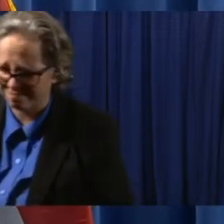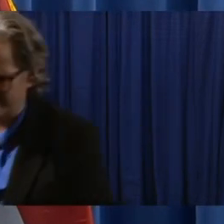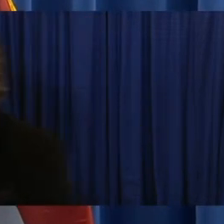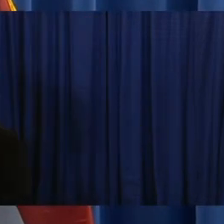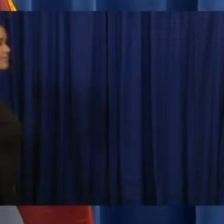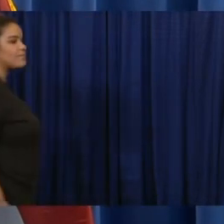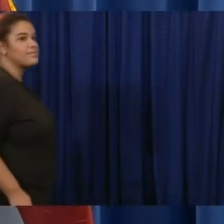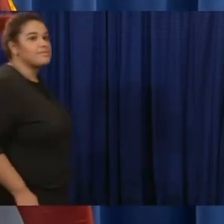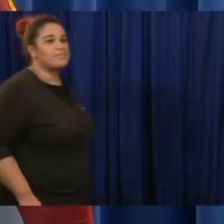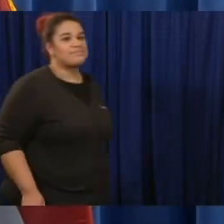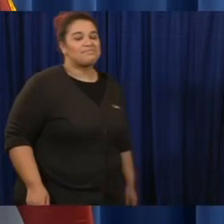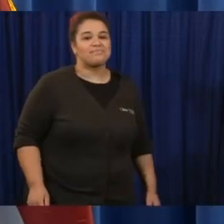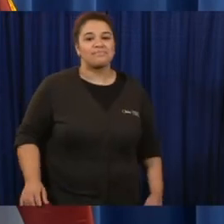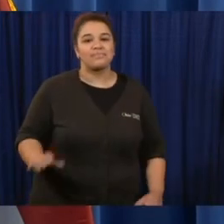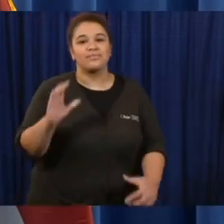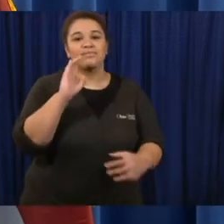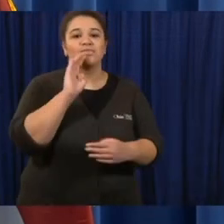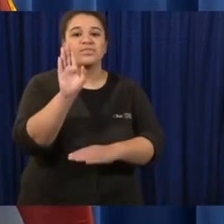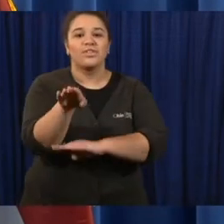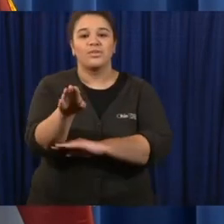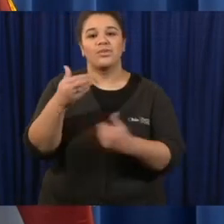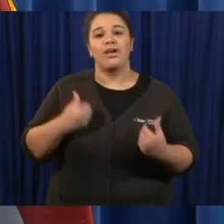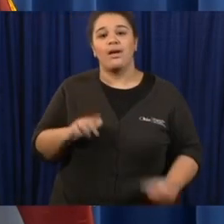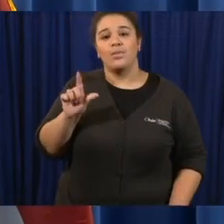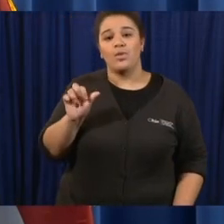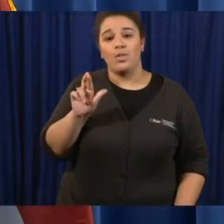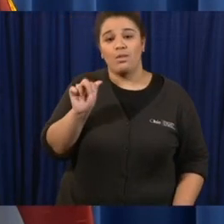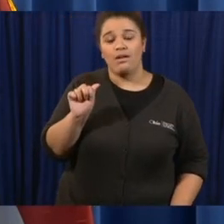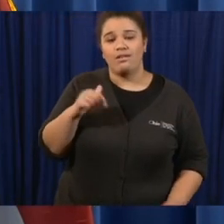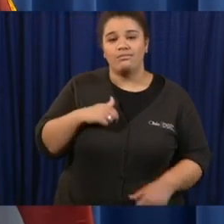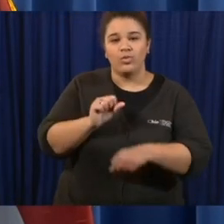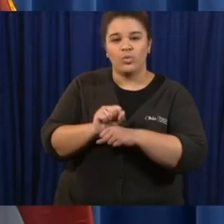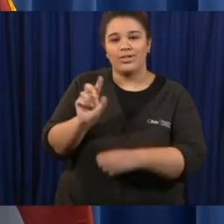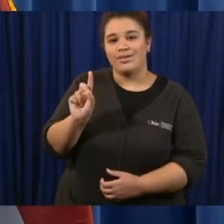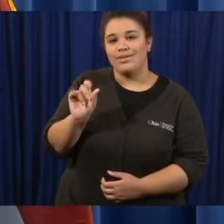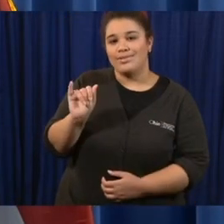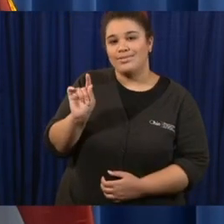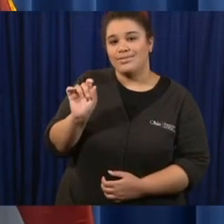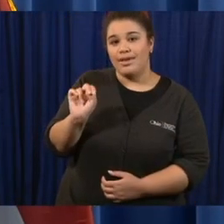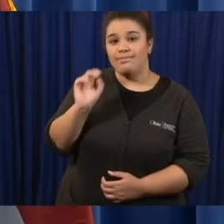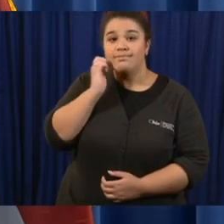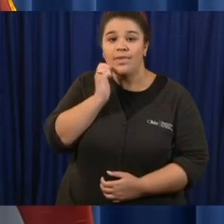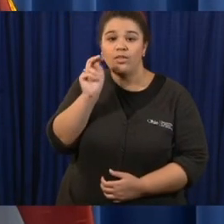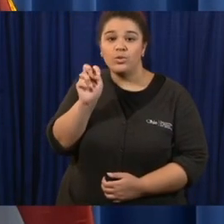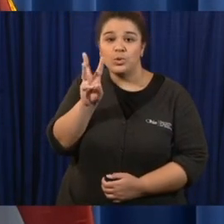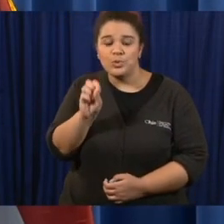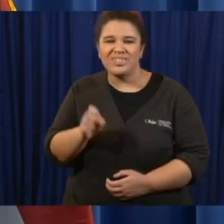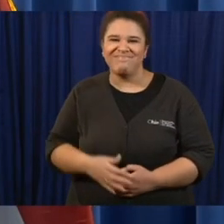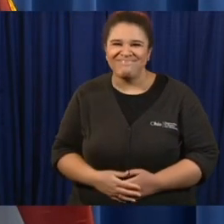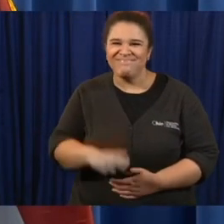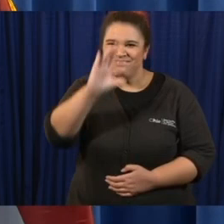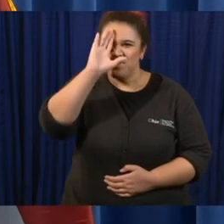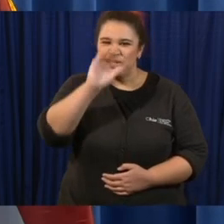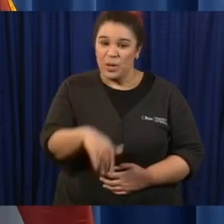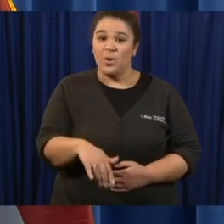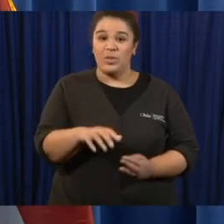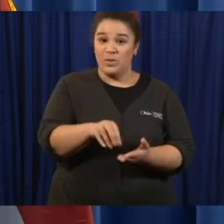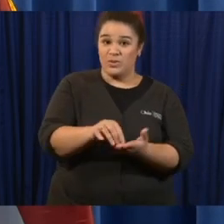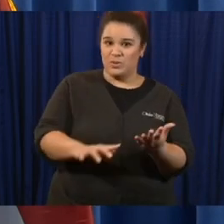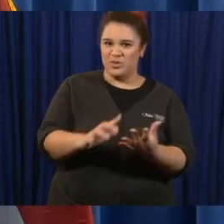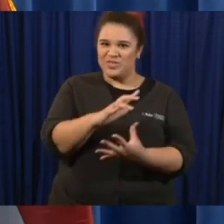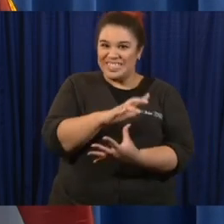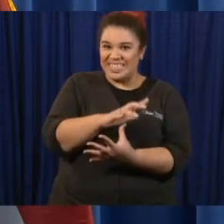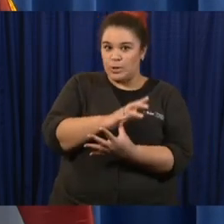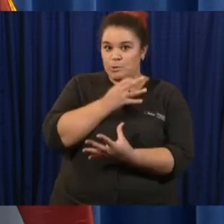Good afternoon, Governor. It's Laura Bischoff, Dayton Daily News. A lot of those kids who are graduating seniors from high school are heading off to college